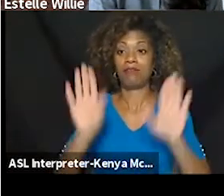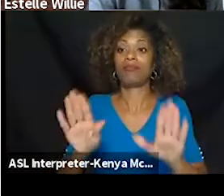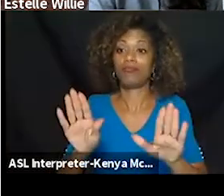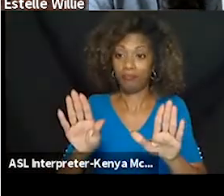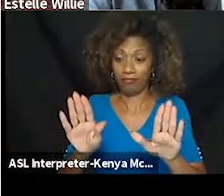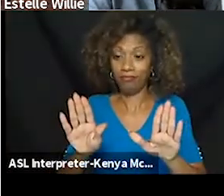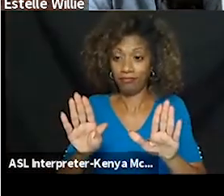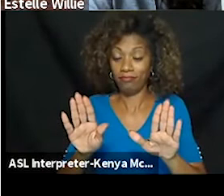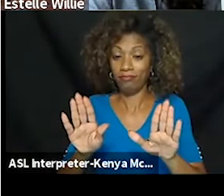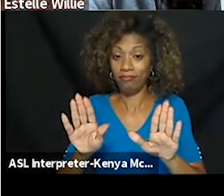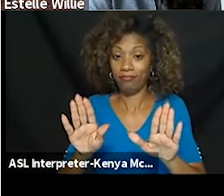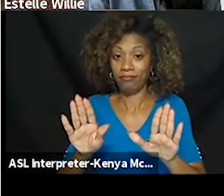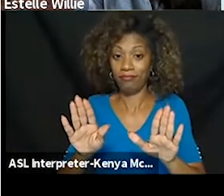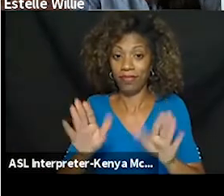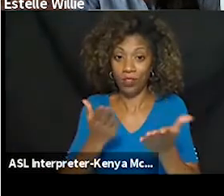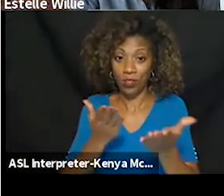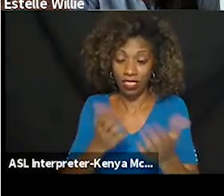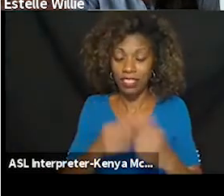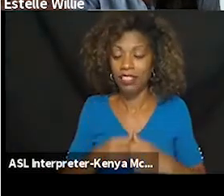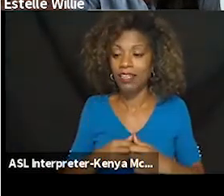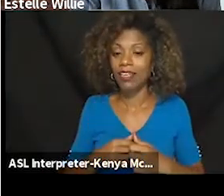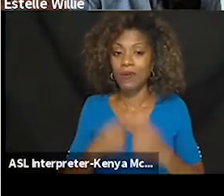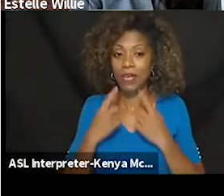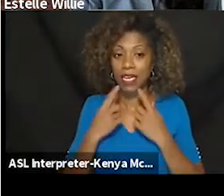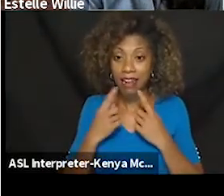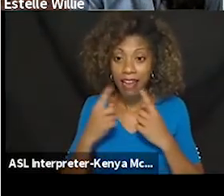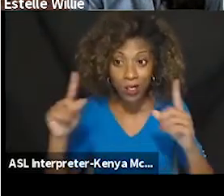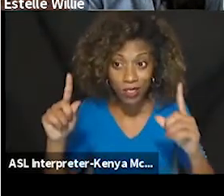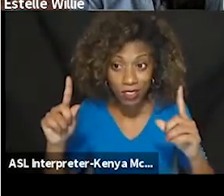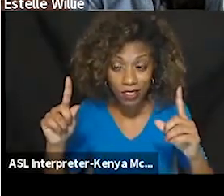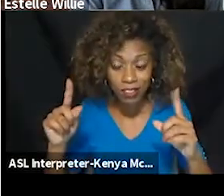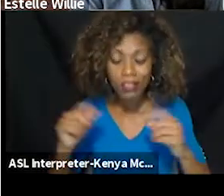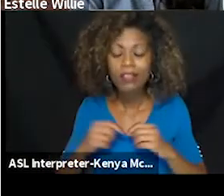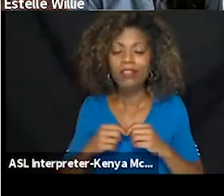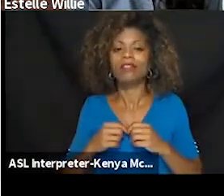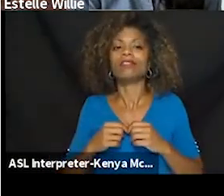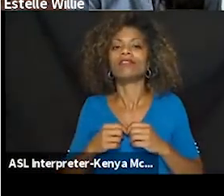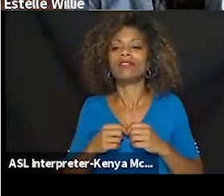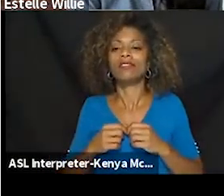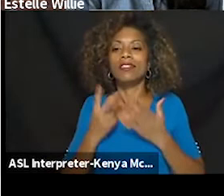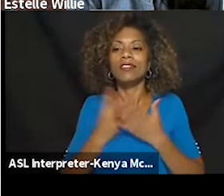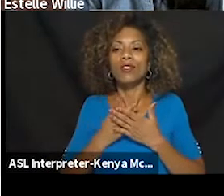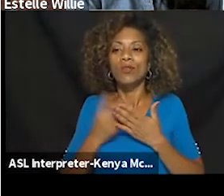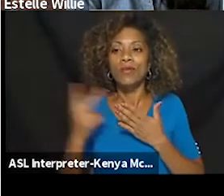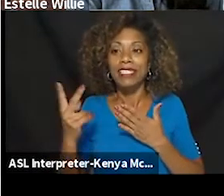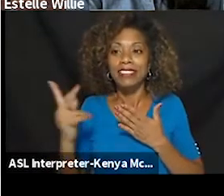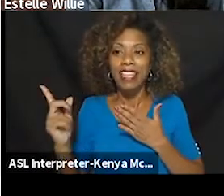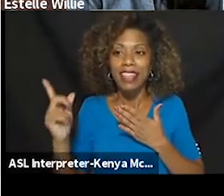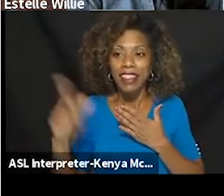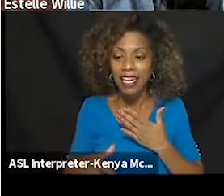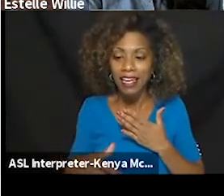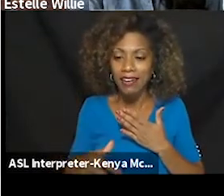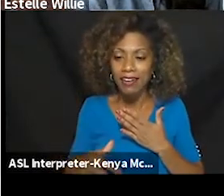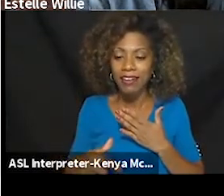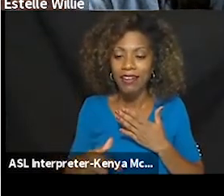made that announcement, 2 weeks later, we got a call from the White House, which was super exciting, who was